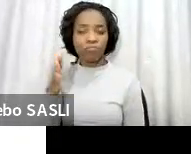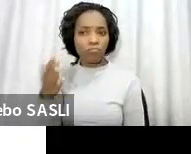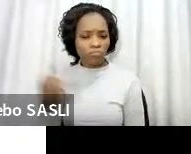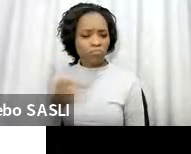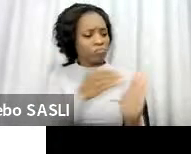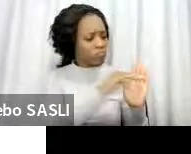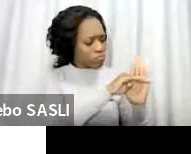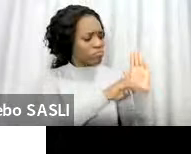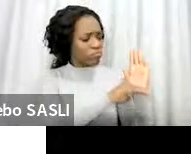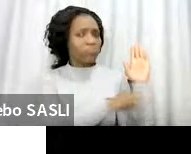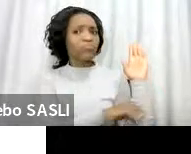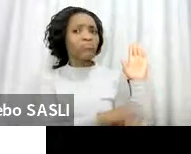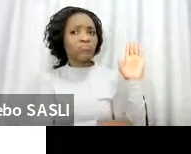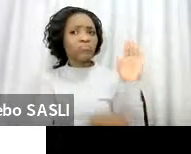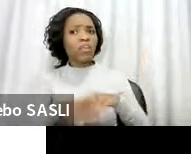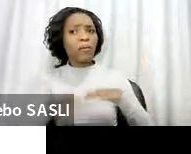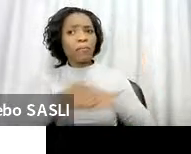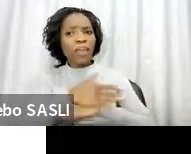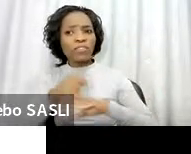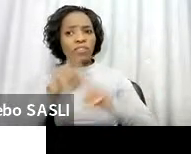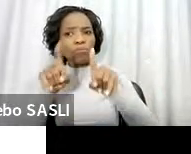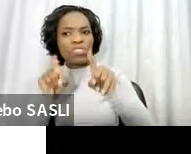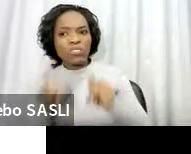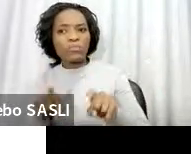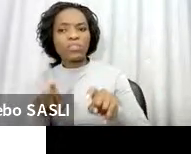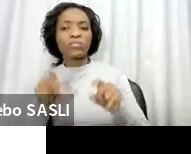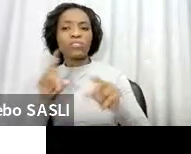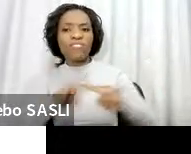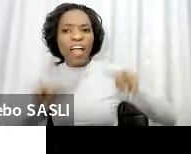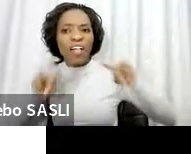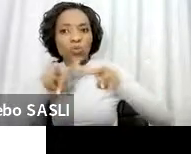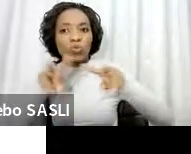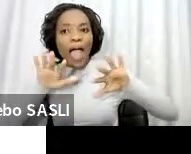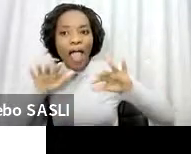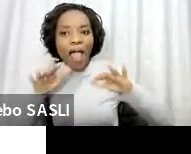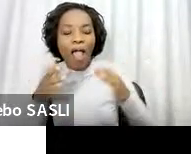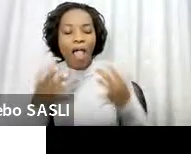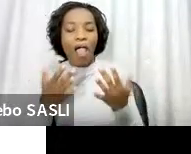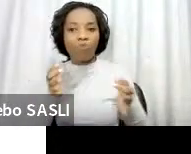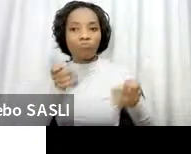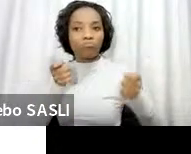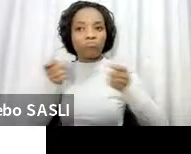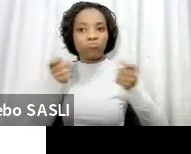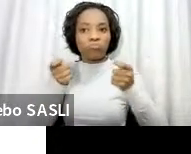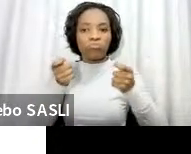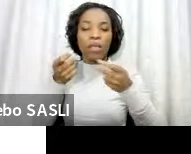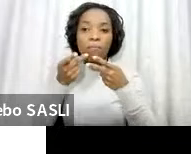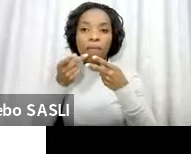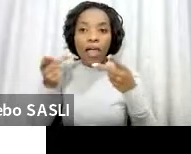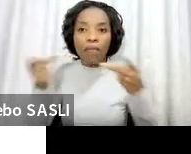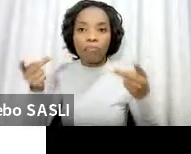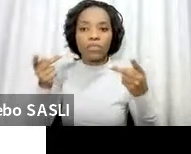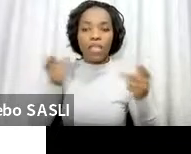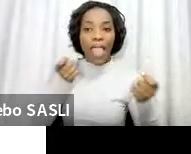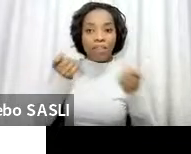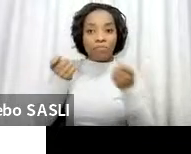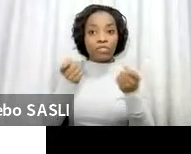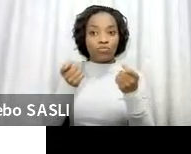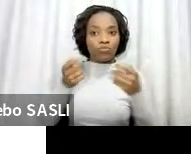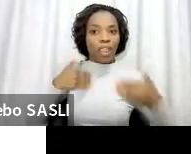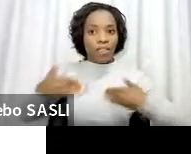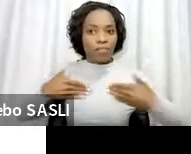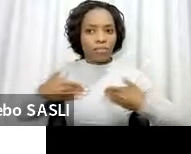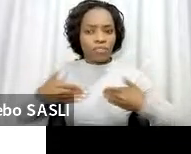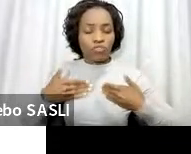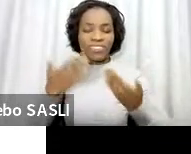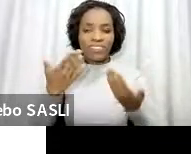and principles of governing public administration. And these are to ensure that there's high standard of professionalism and